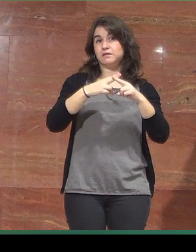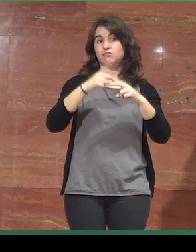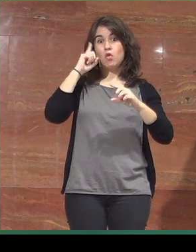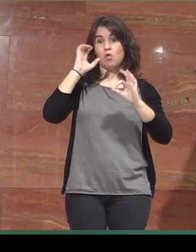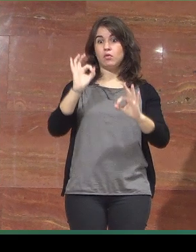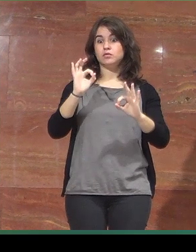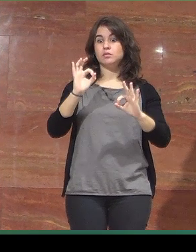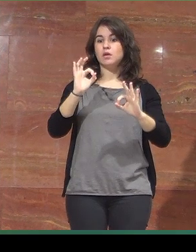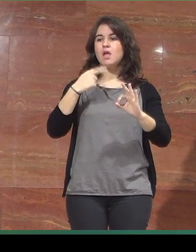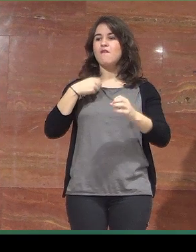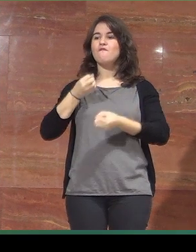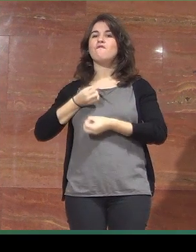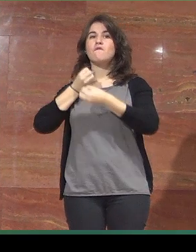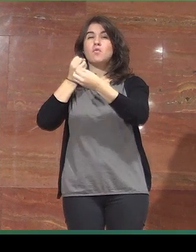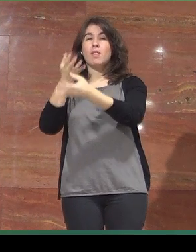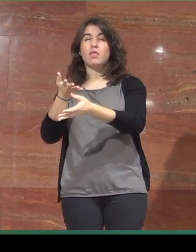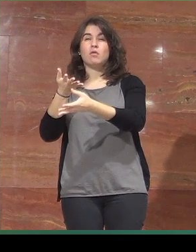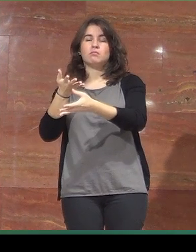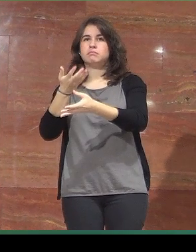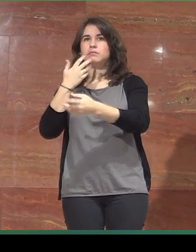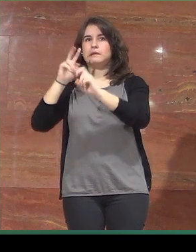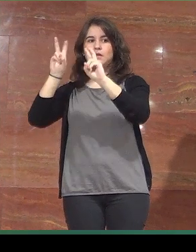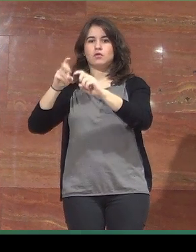transport with that on street.